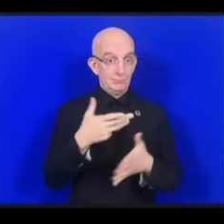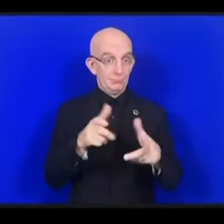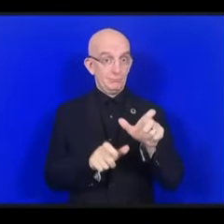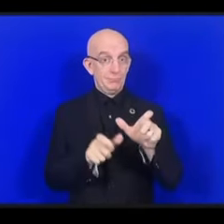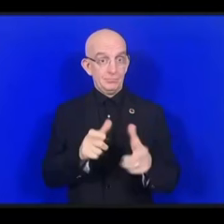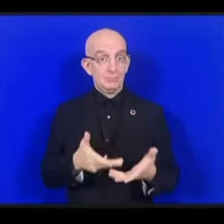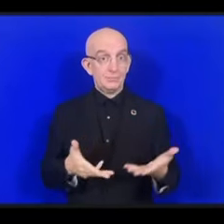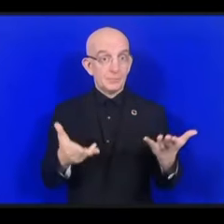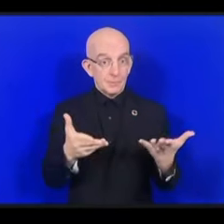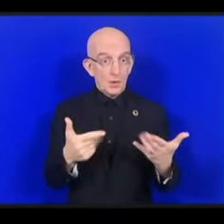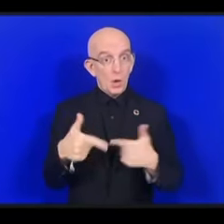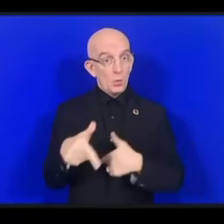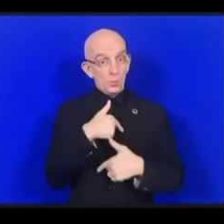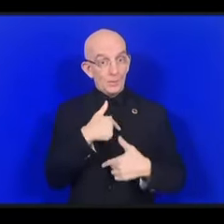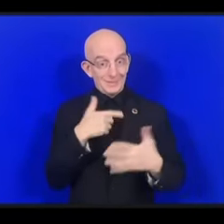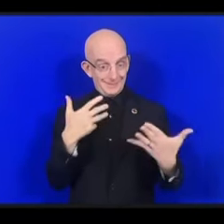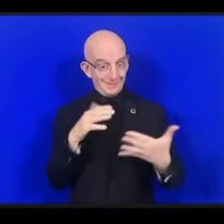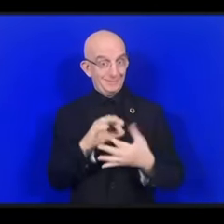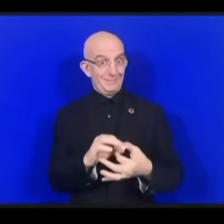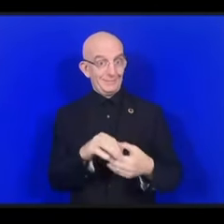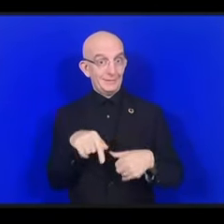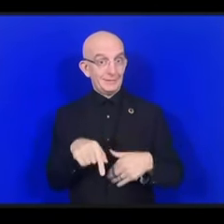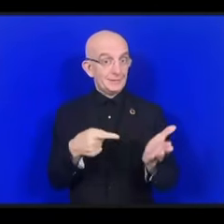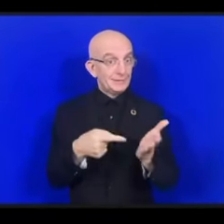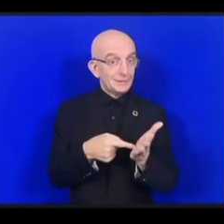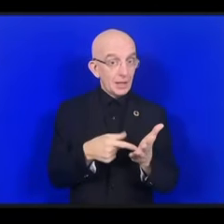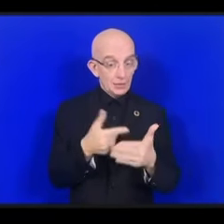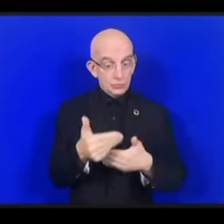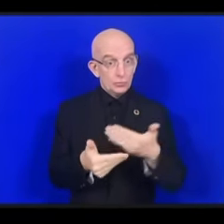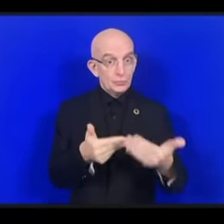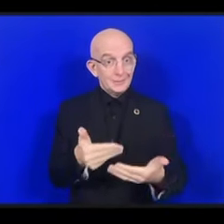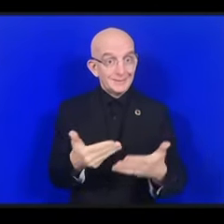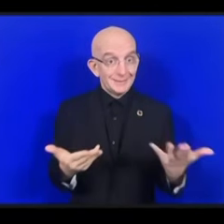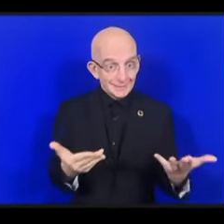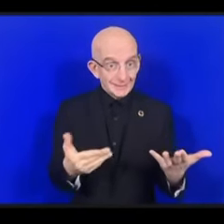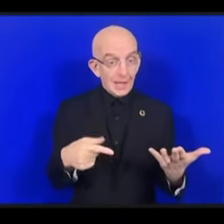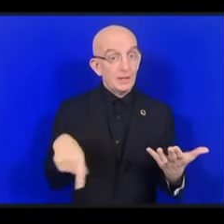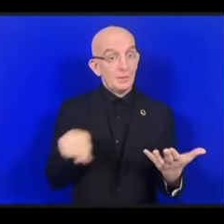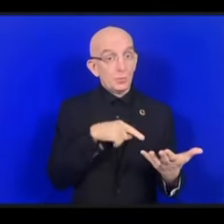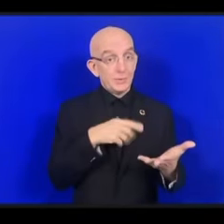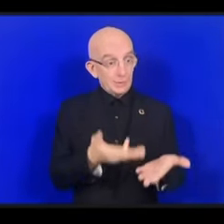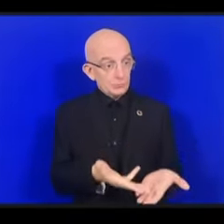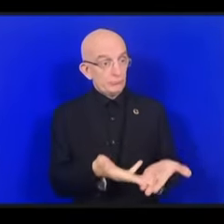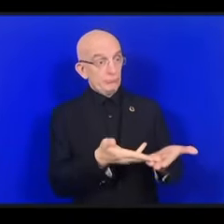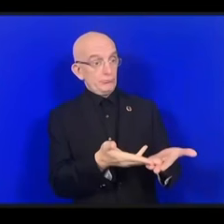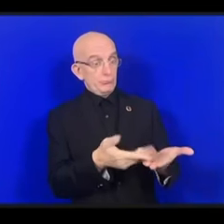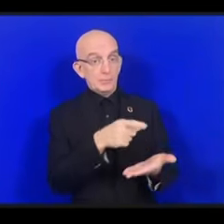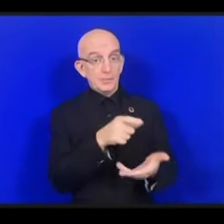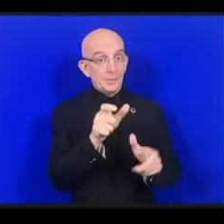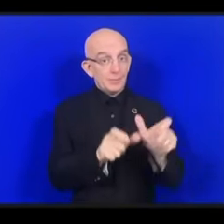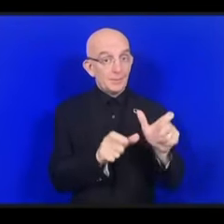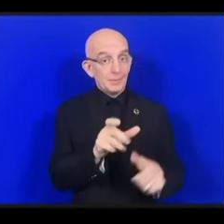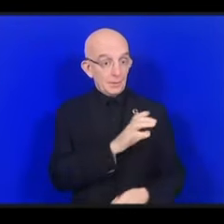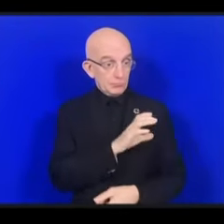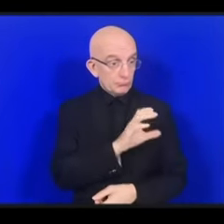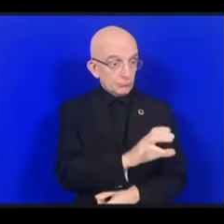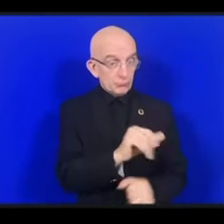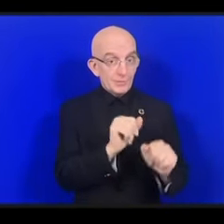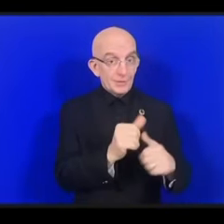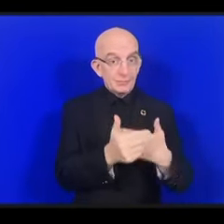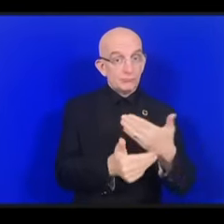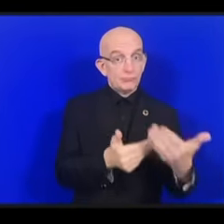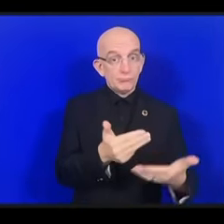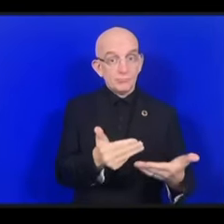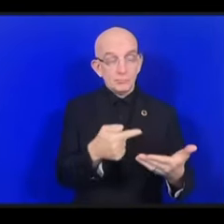to close the digital divide and to establish the necessary guardrails. The increasing